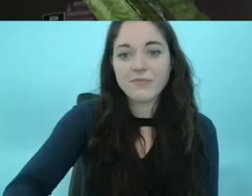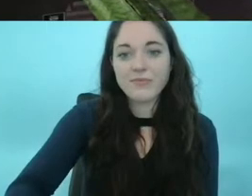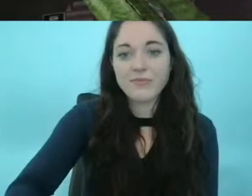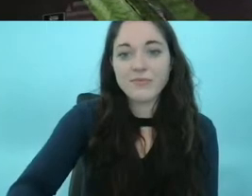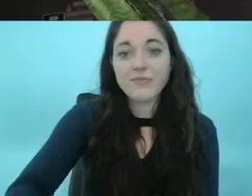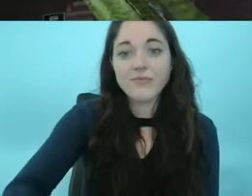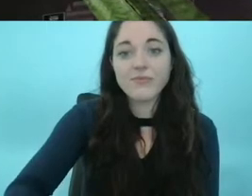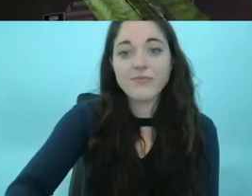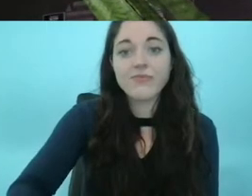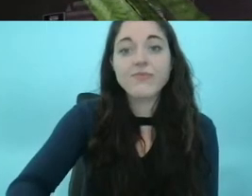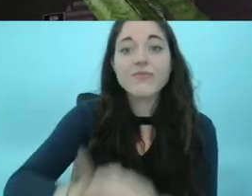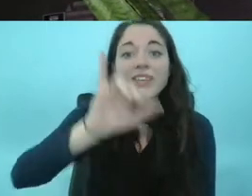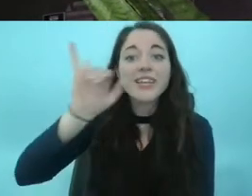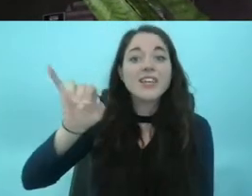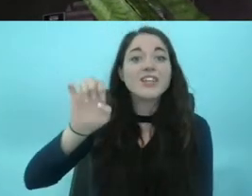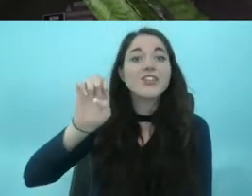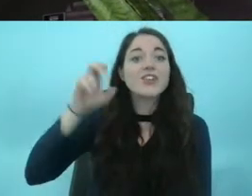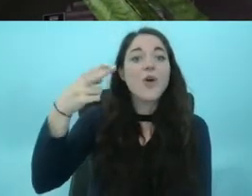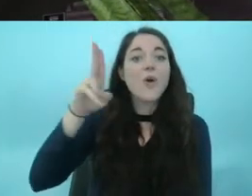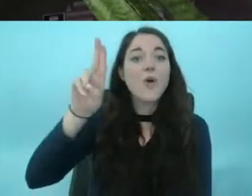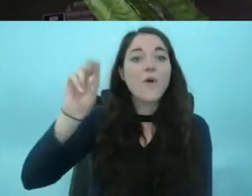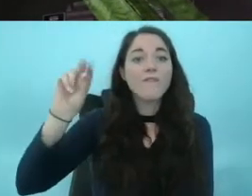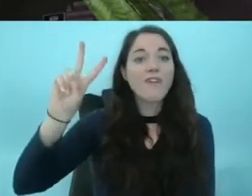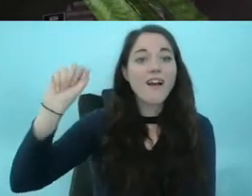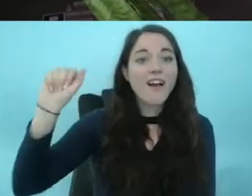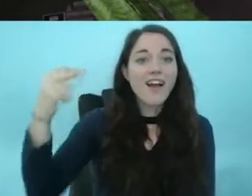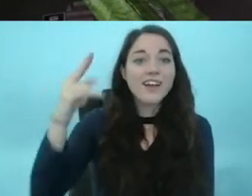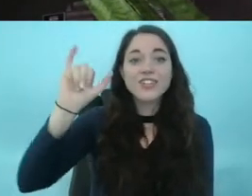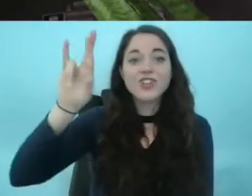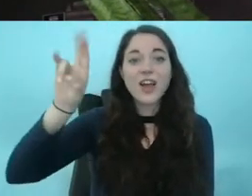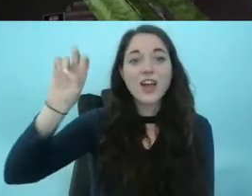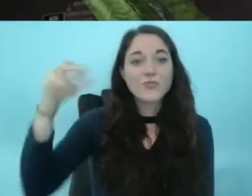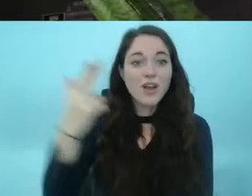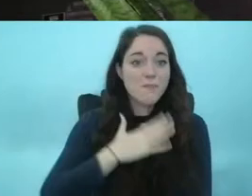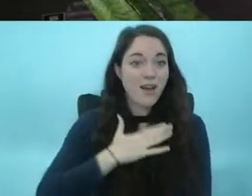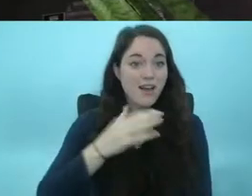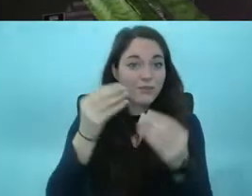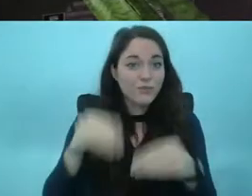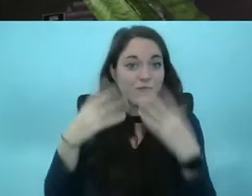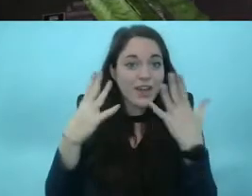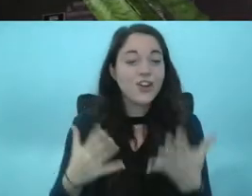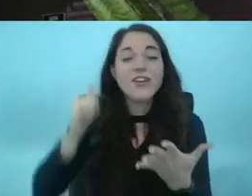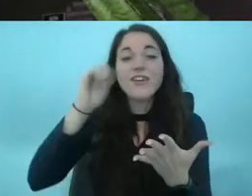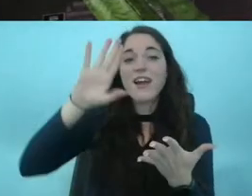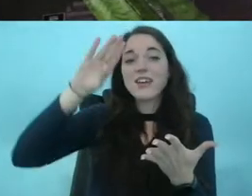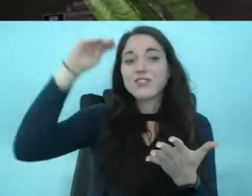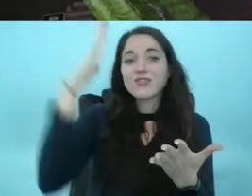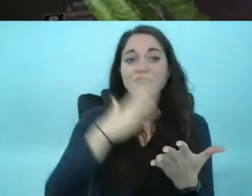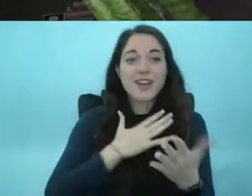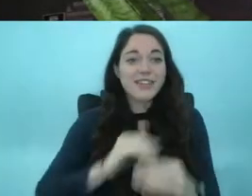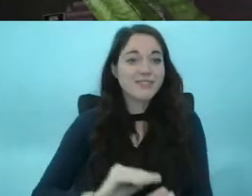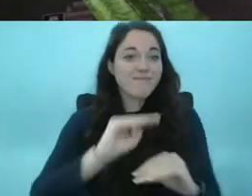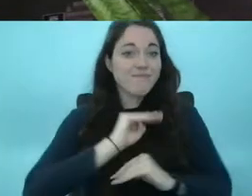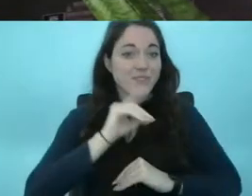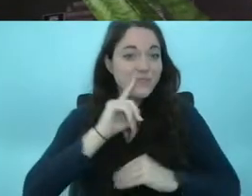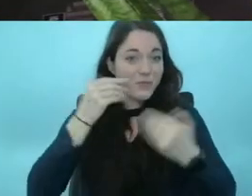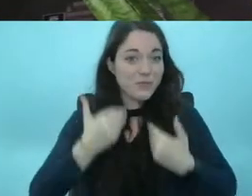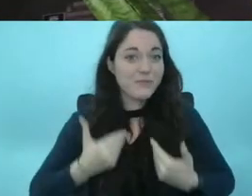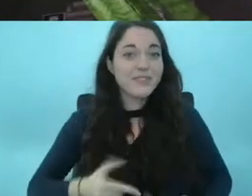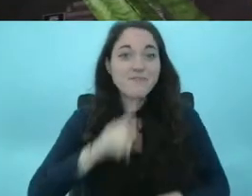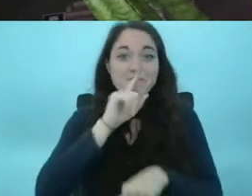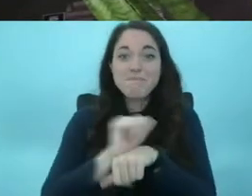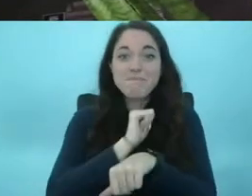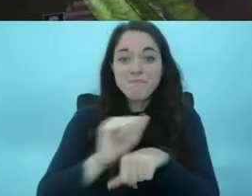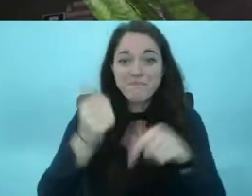Jehovah Jireh, my provider, God's grace is sufficient for me, for me, for